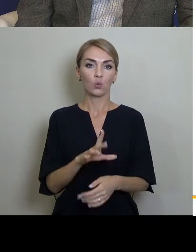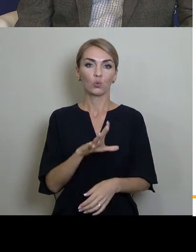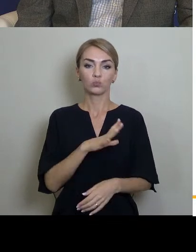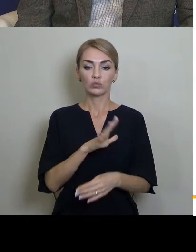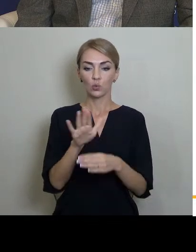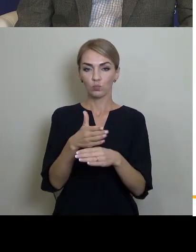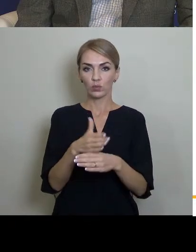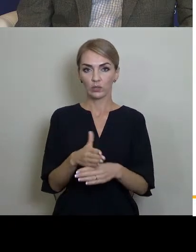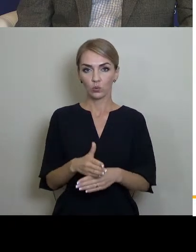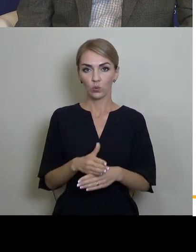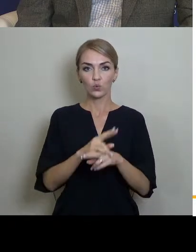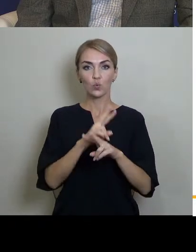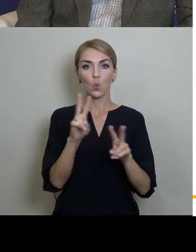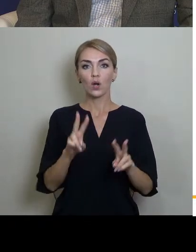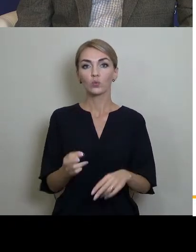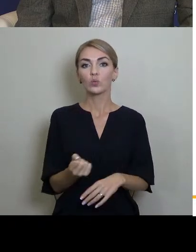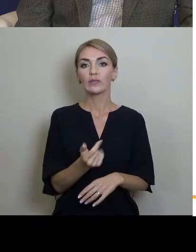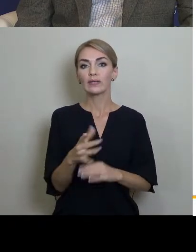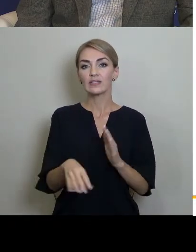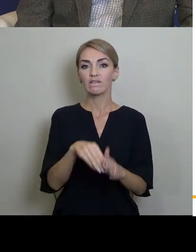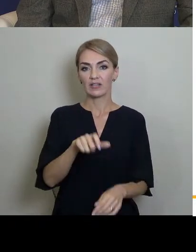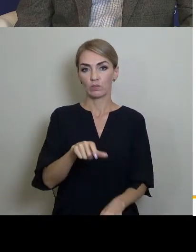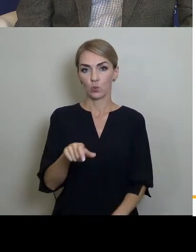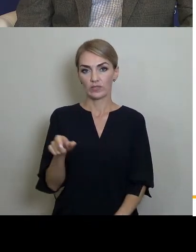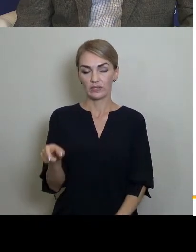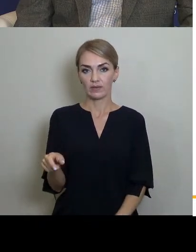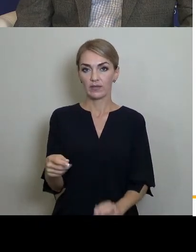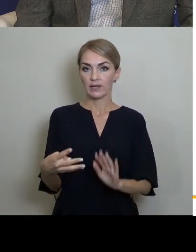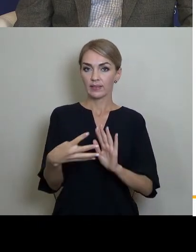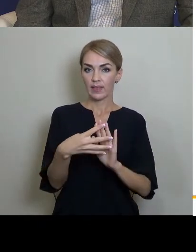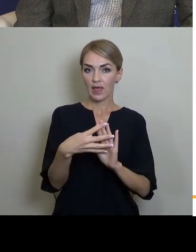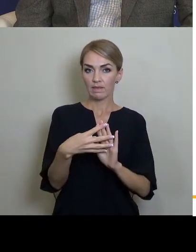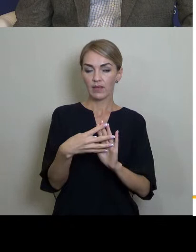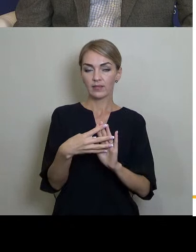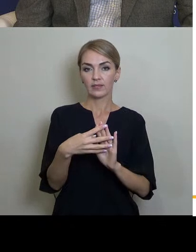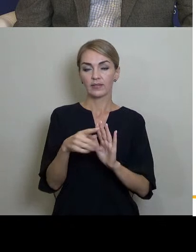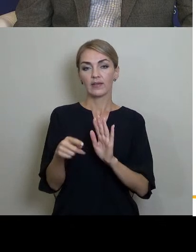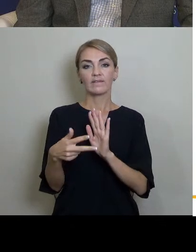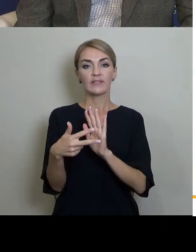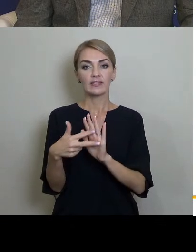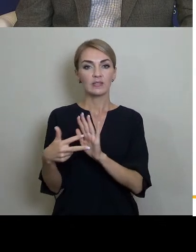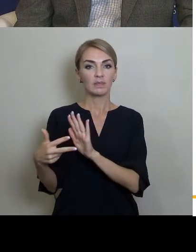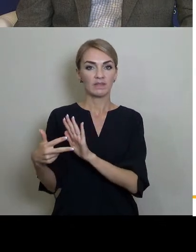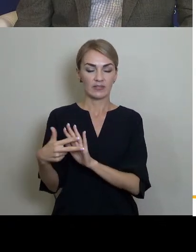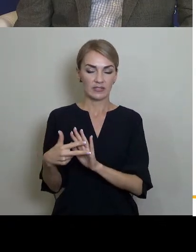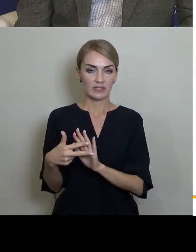should be divided given the number of voters,